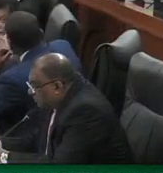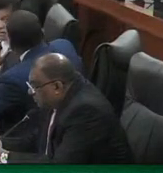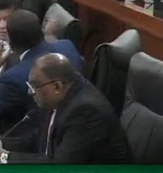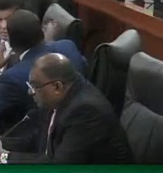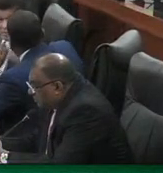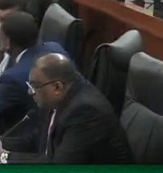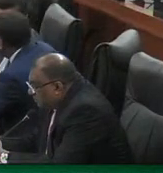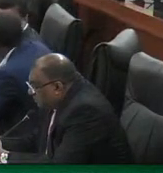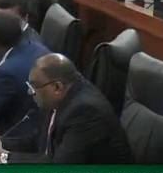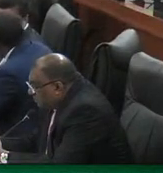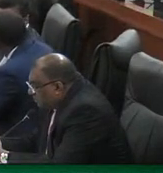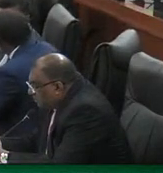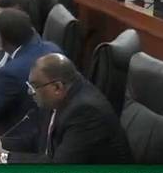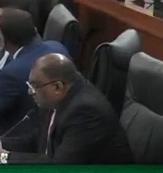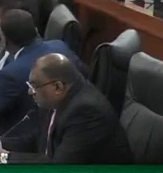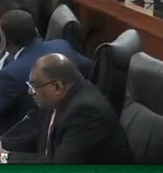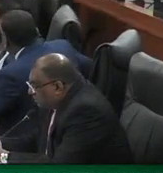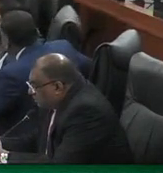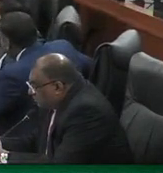you madam speaker